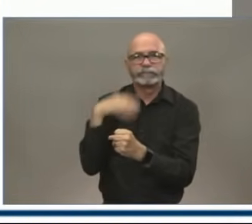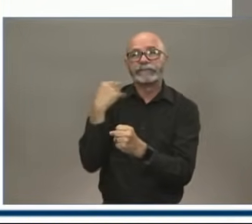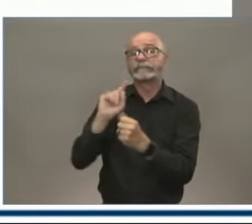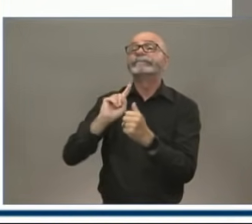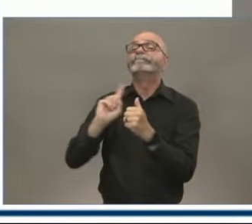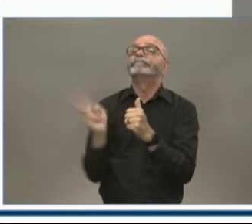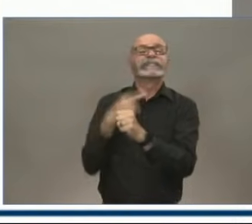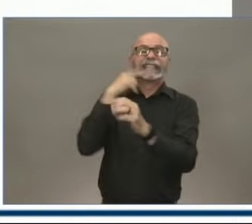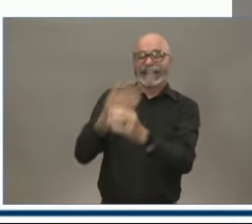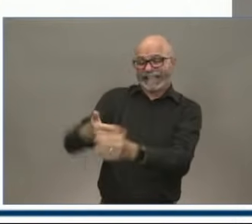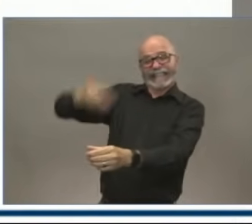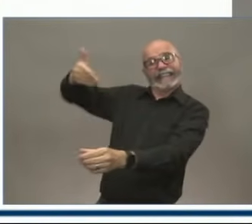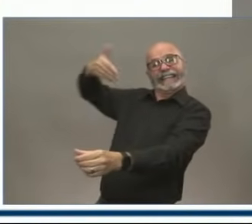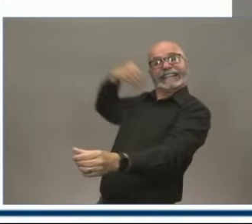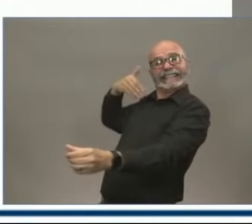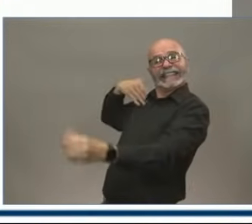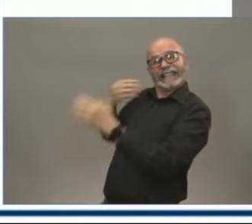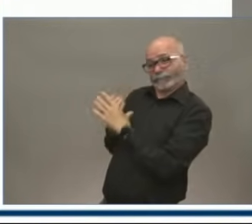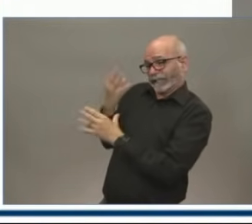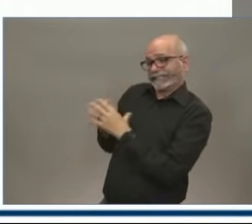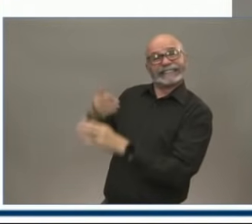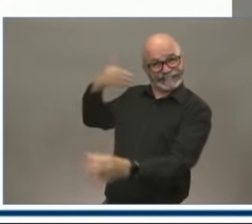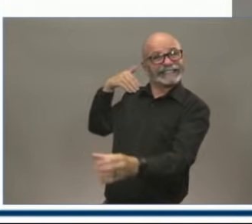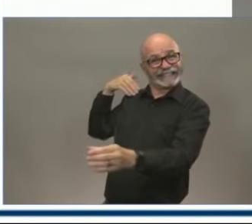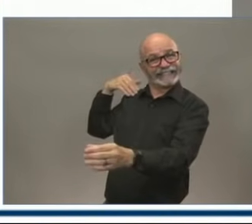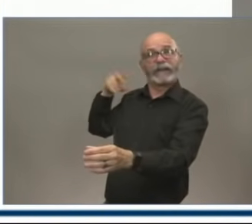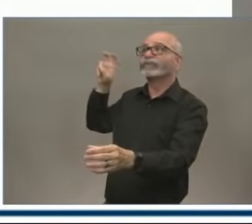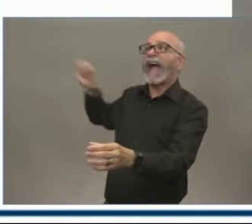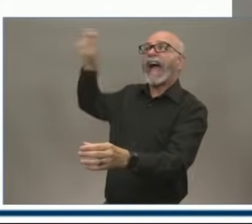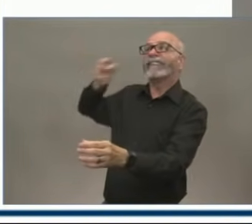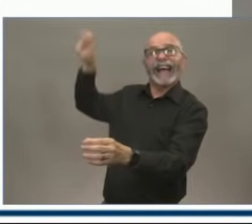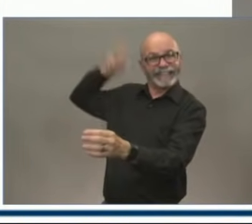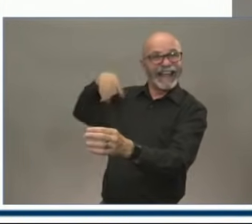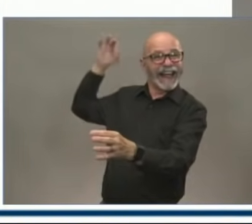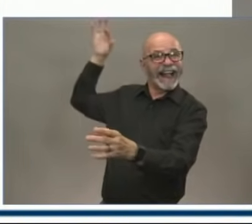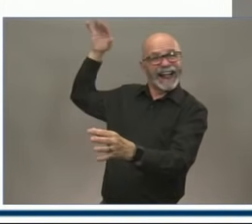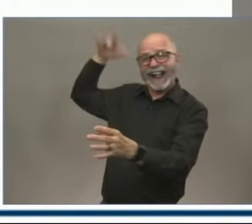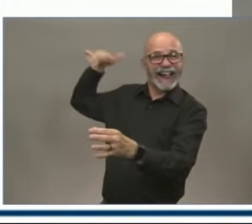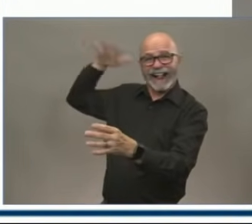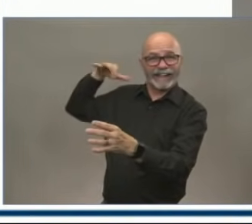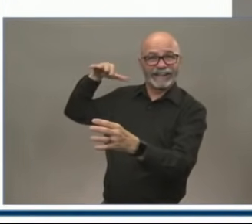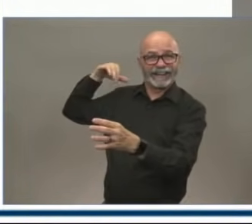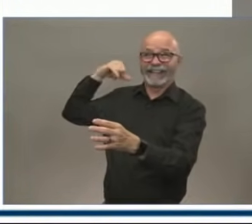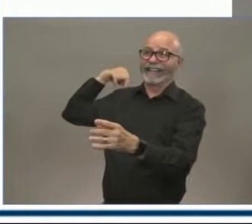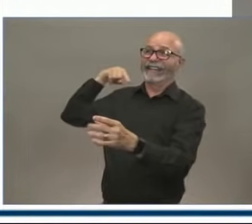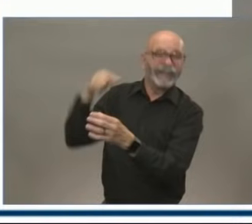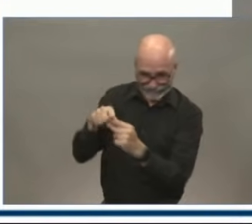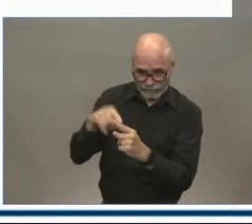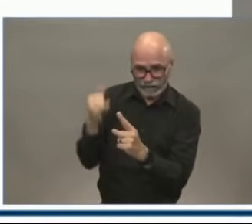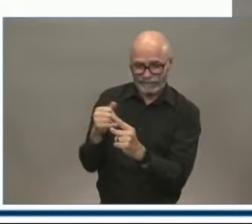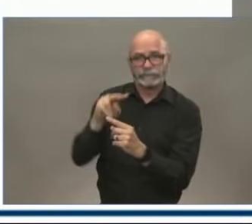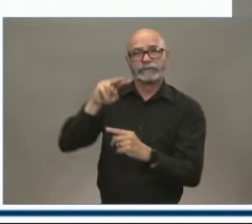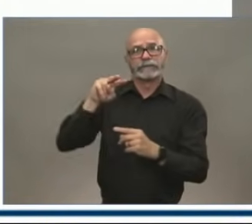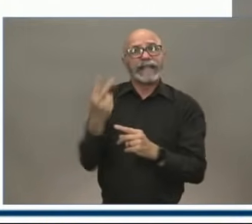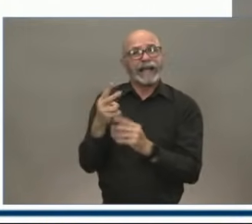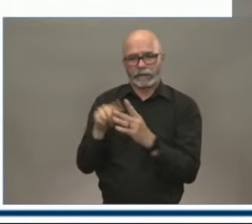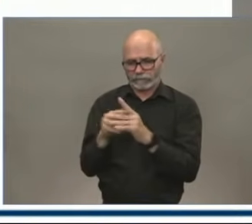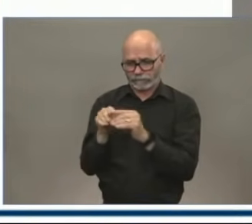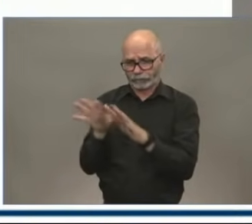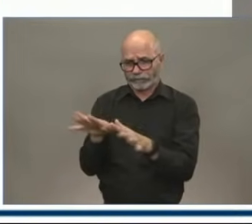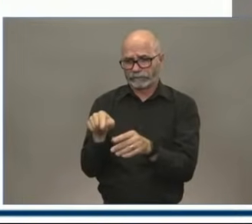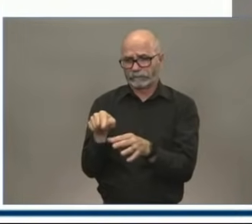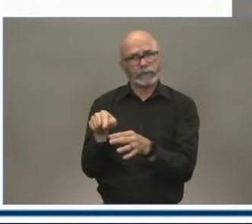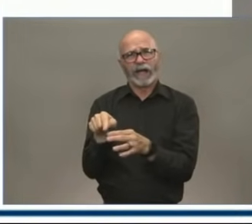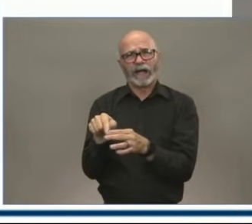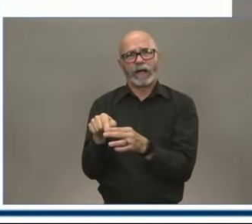travel-related or close contact of a travel-related case. But in the second wave, most of the virus activity is happening in social